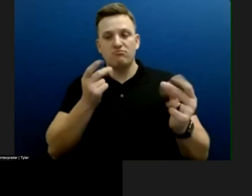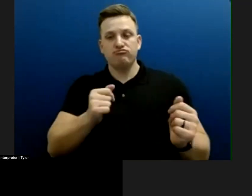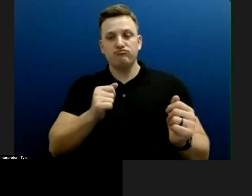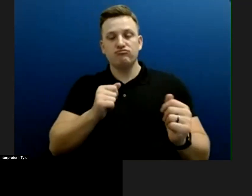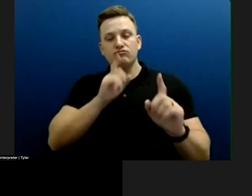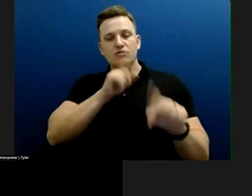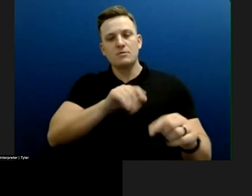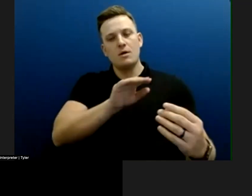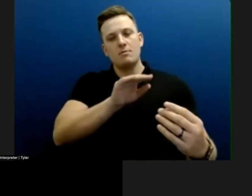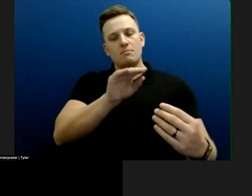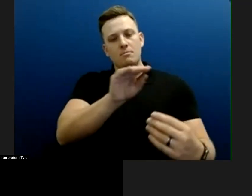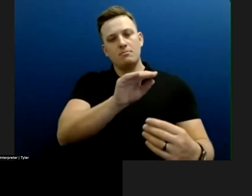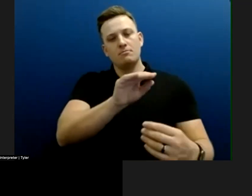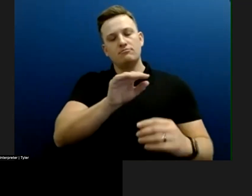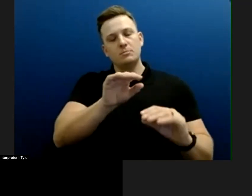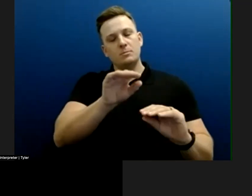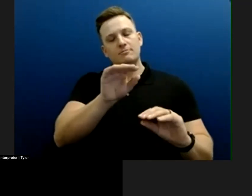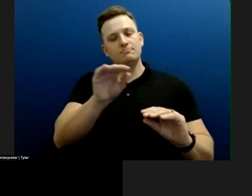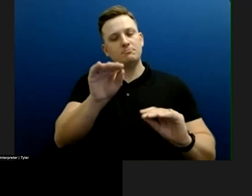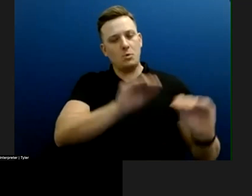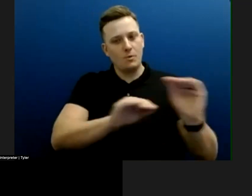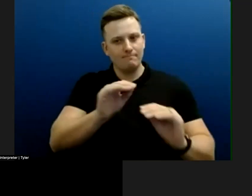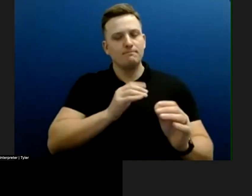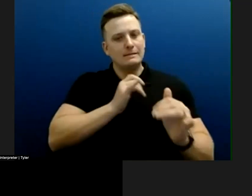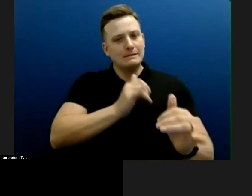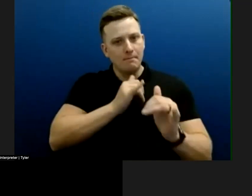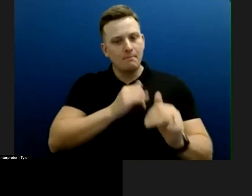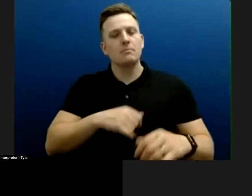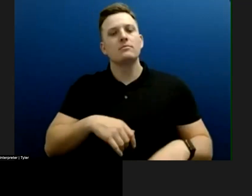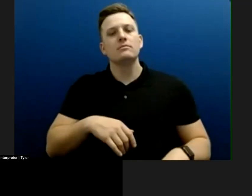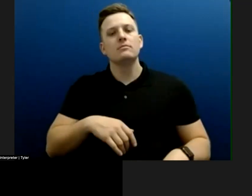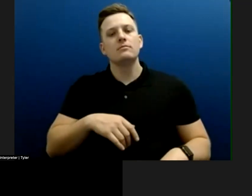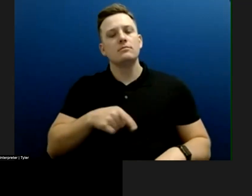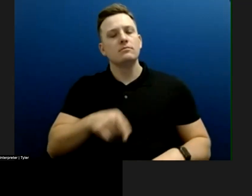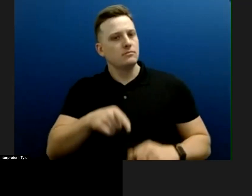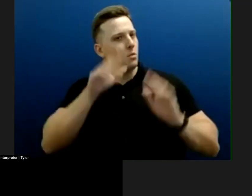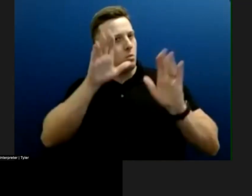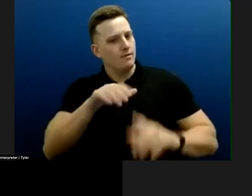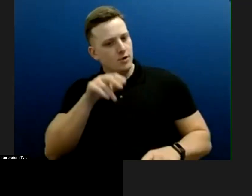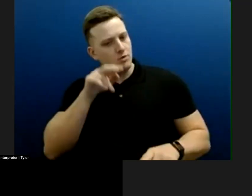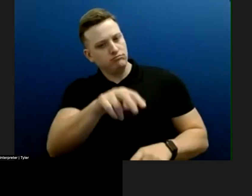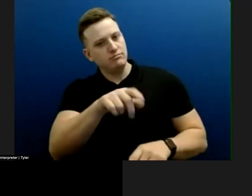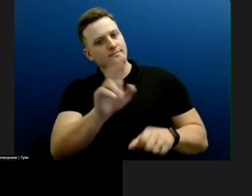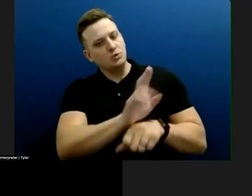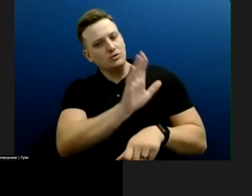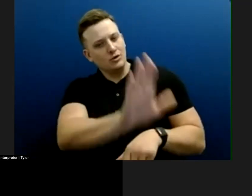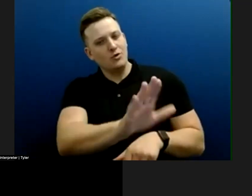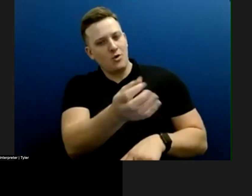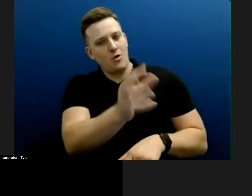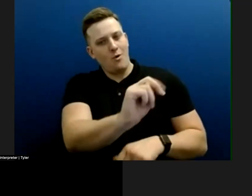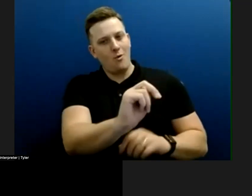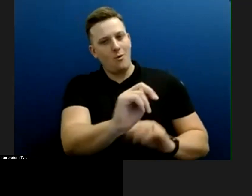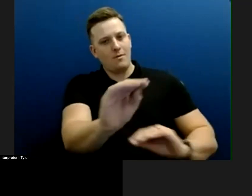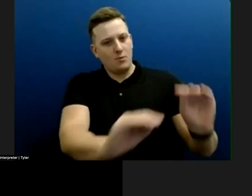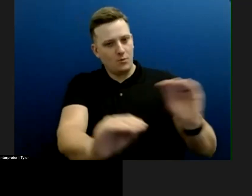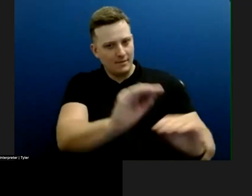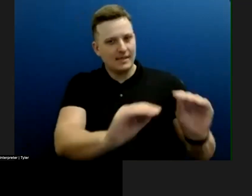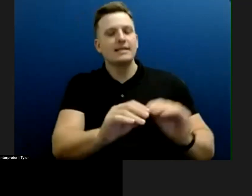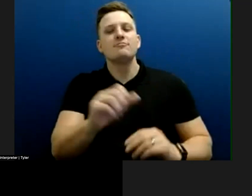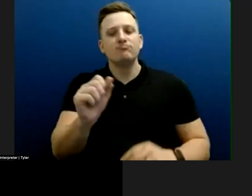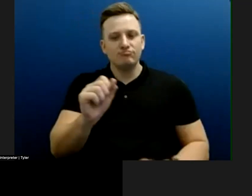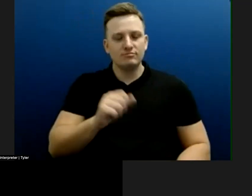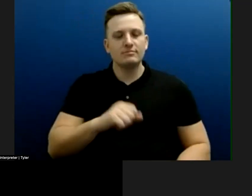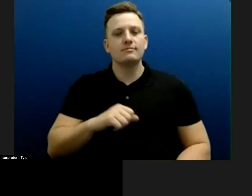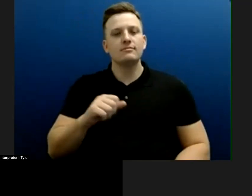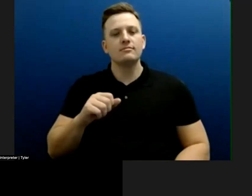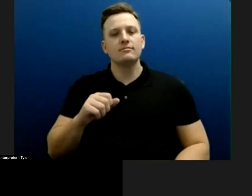is. And it's wonderful to see her beginning to use her own movements. Nina, the